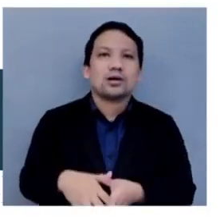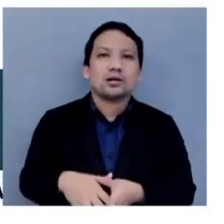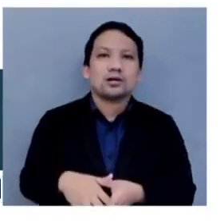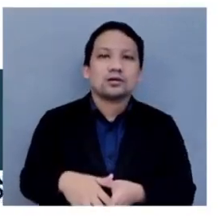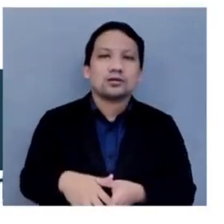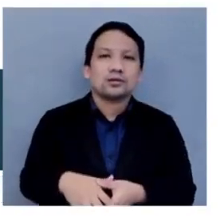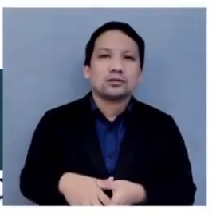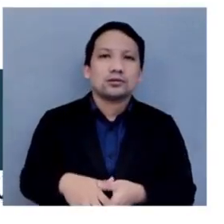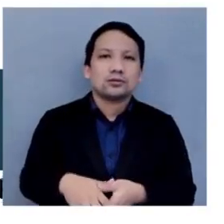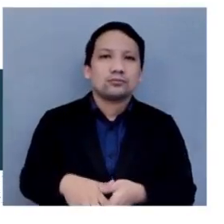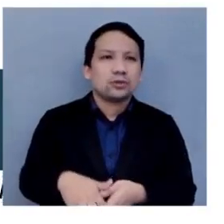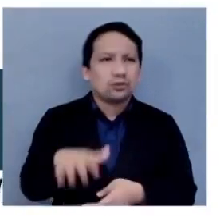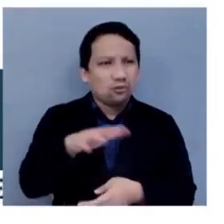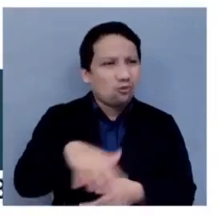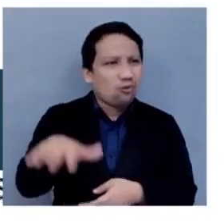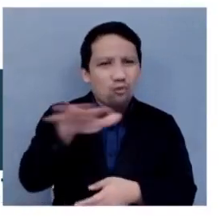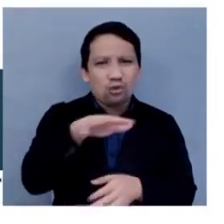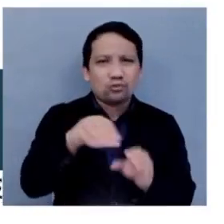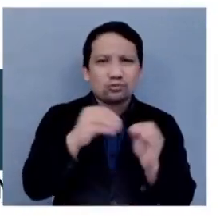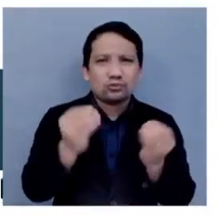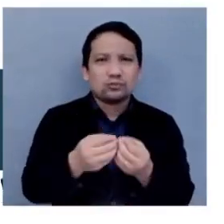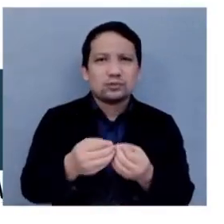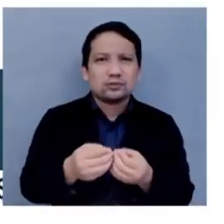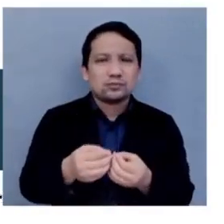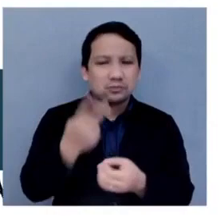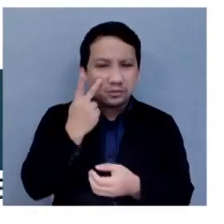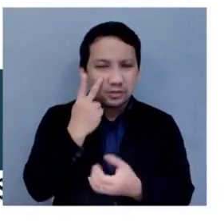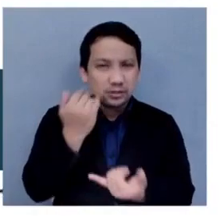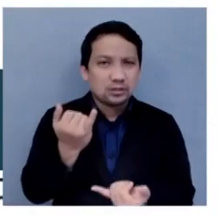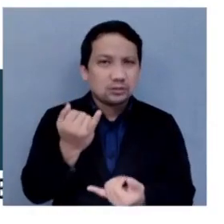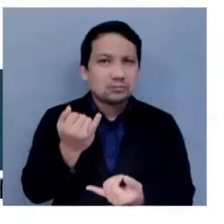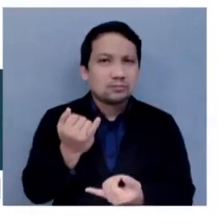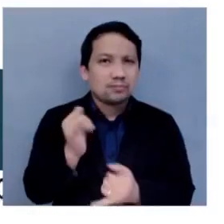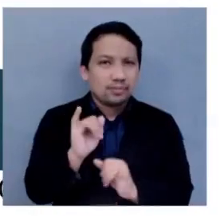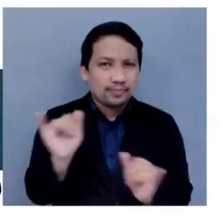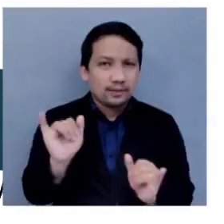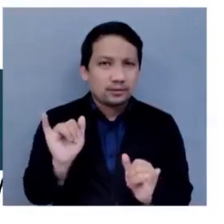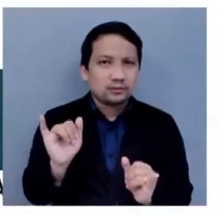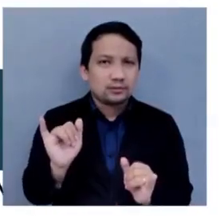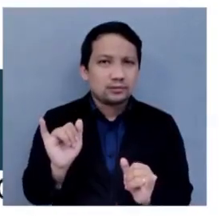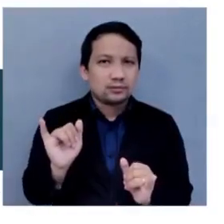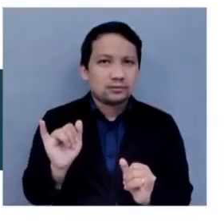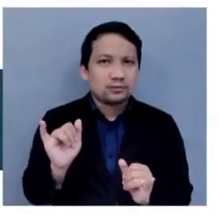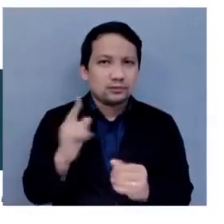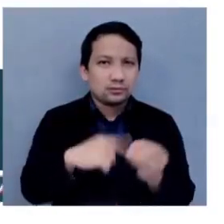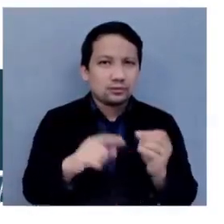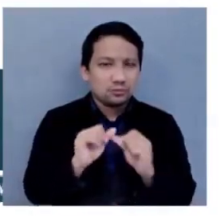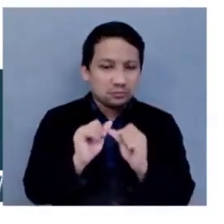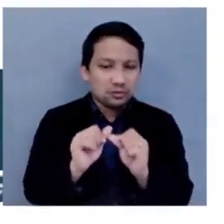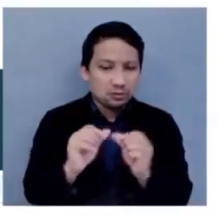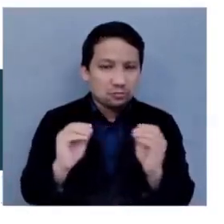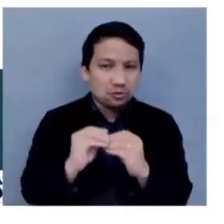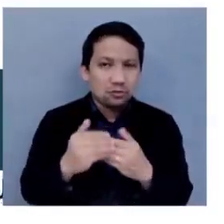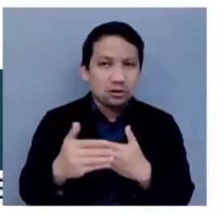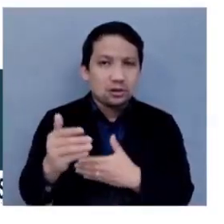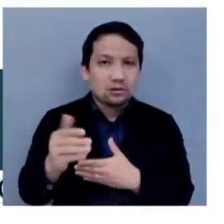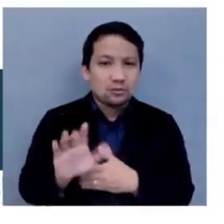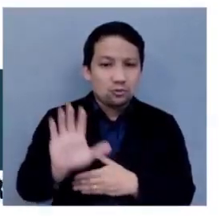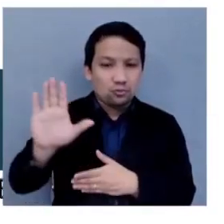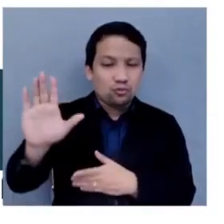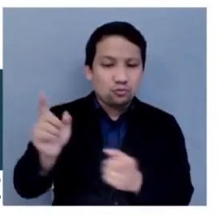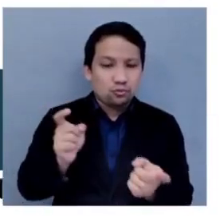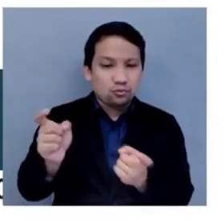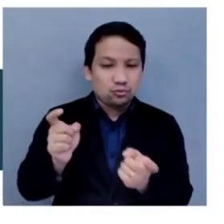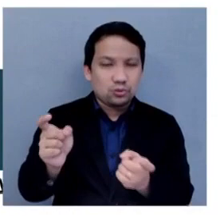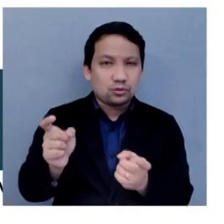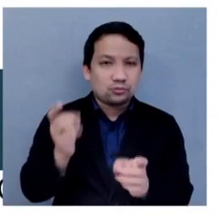a whole organization. It's just basically just what we're seeing right now, Jackie. Only that it's really going to be them who's running the show,